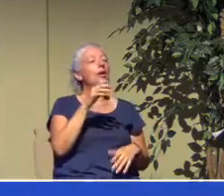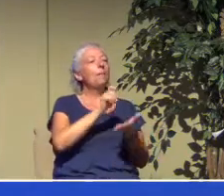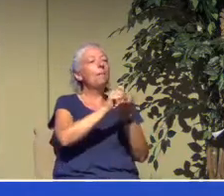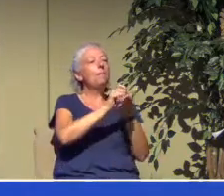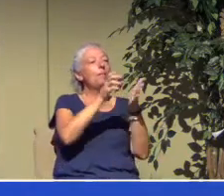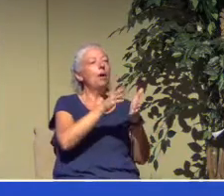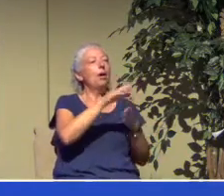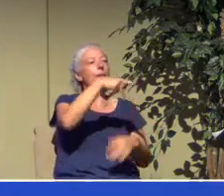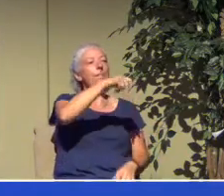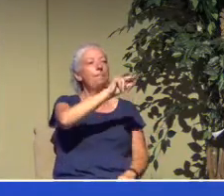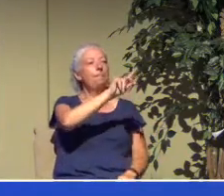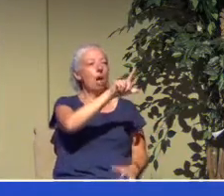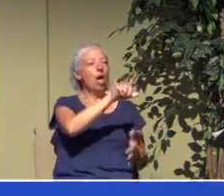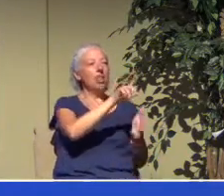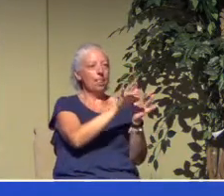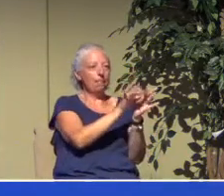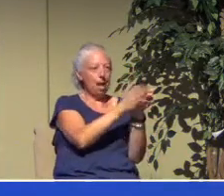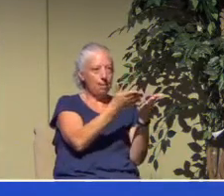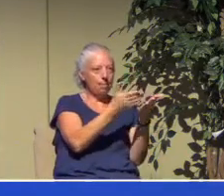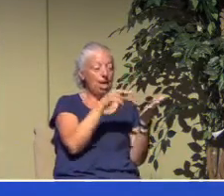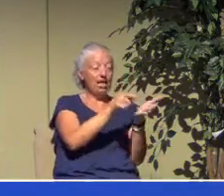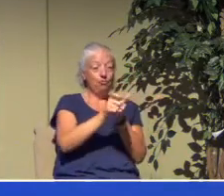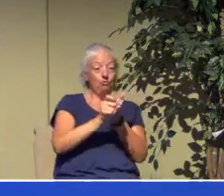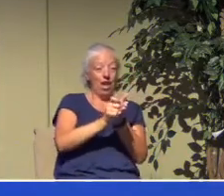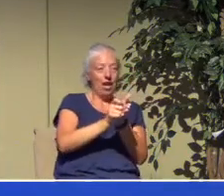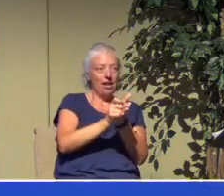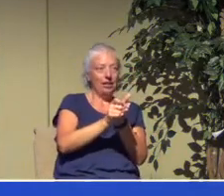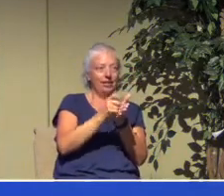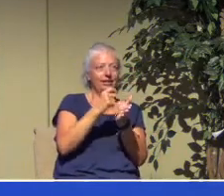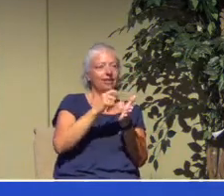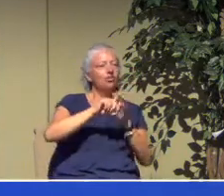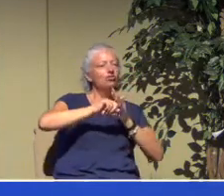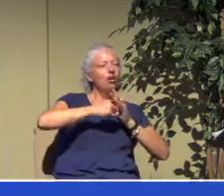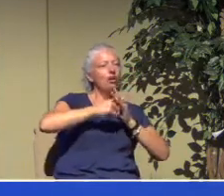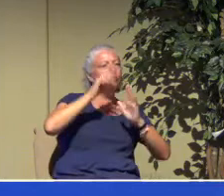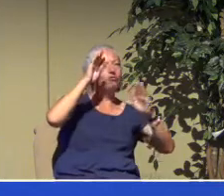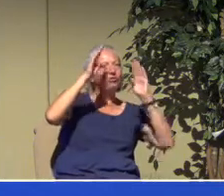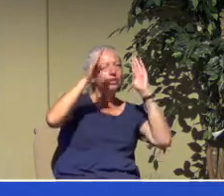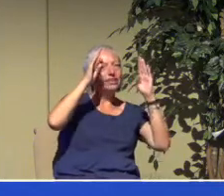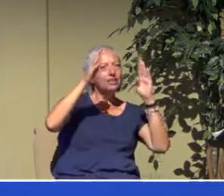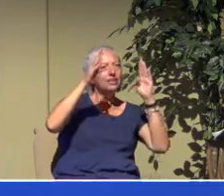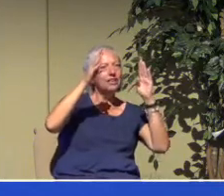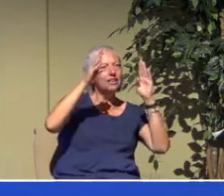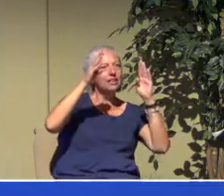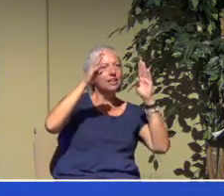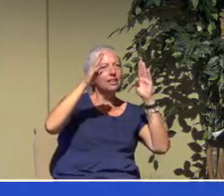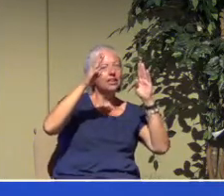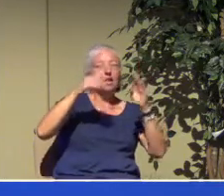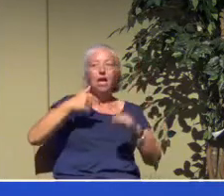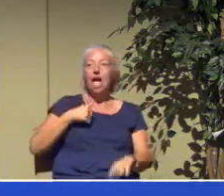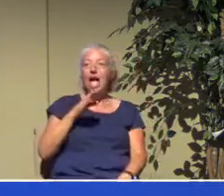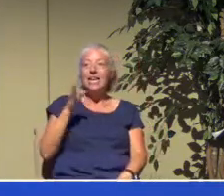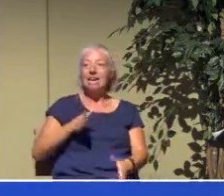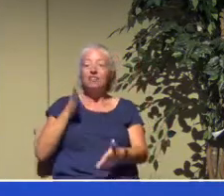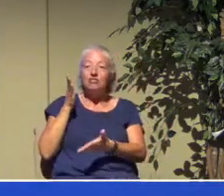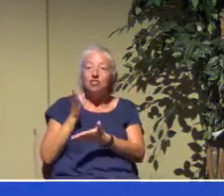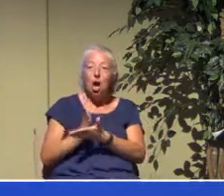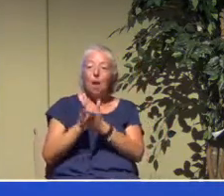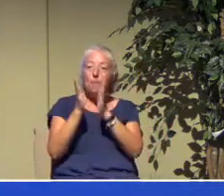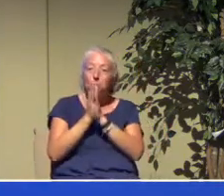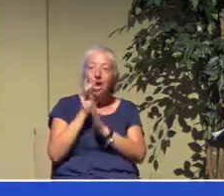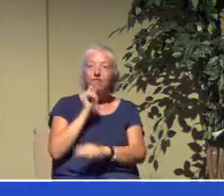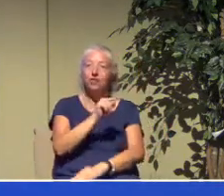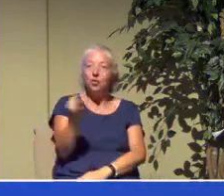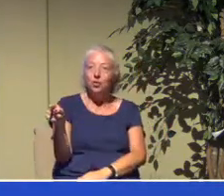to the churches, in the majority of his greetings and introduction, he would say, I never stop ceasing to pray for you